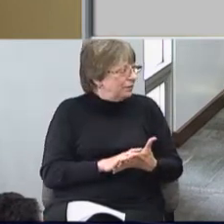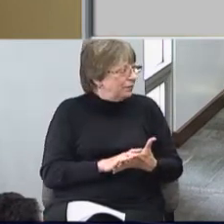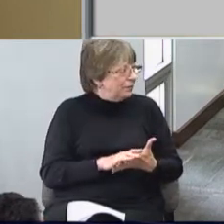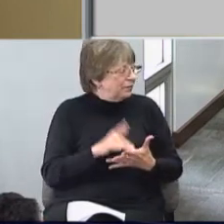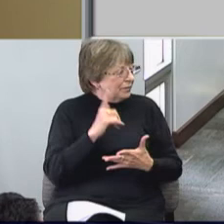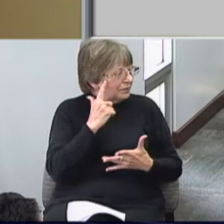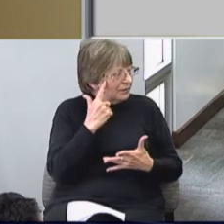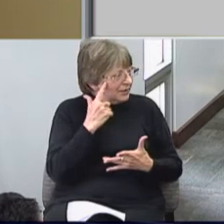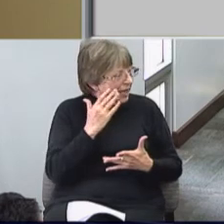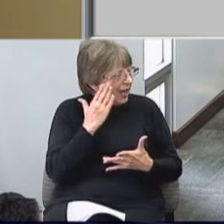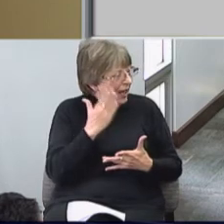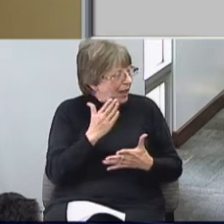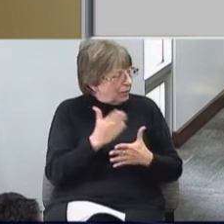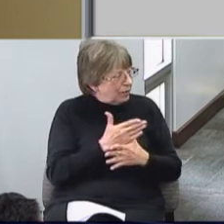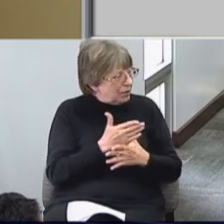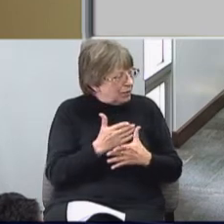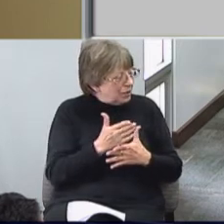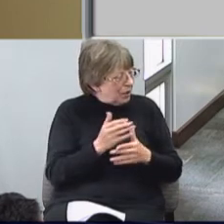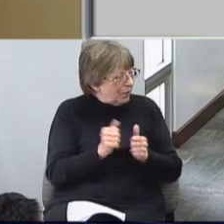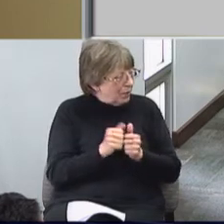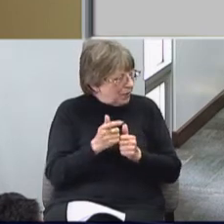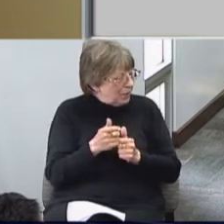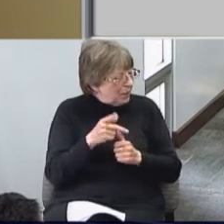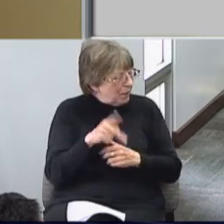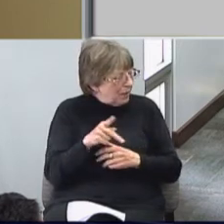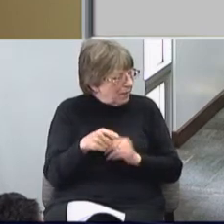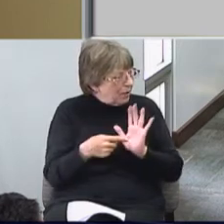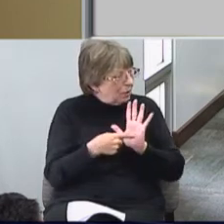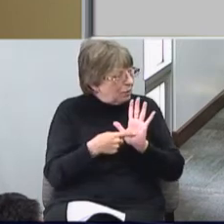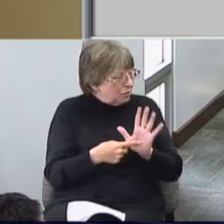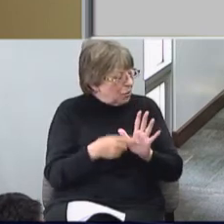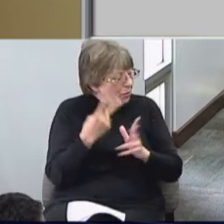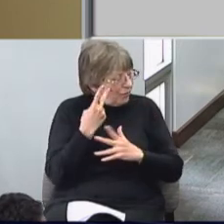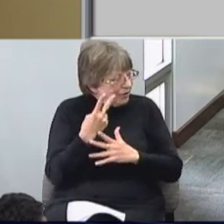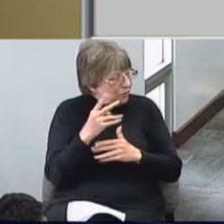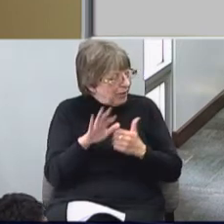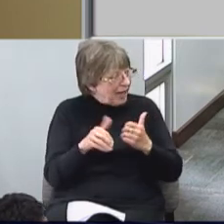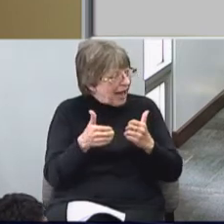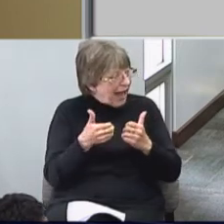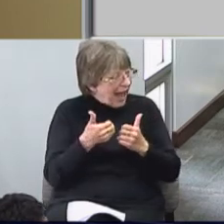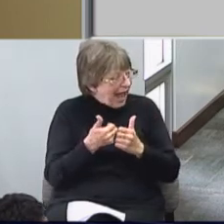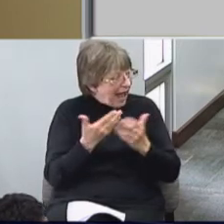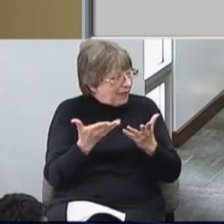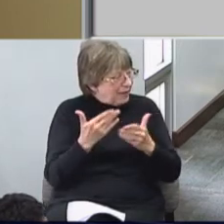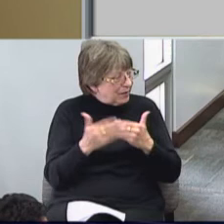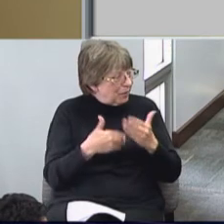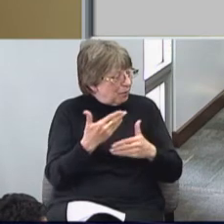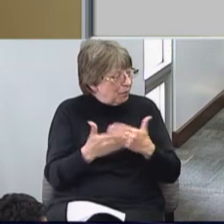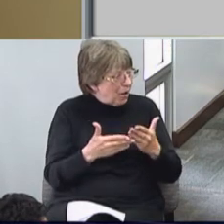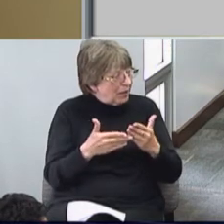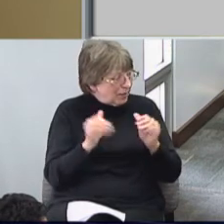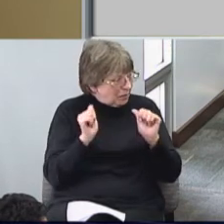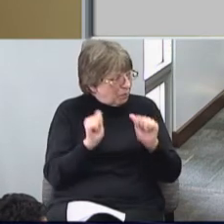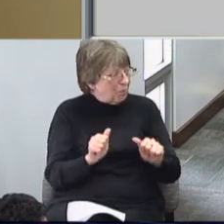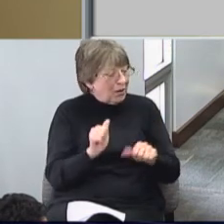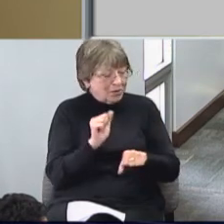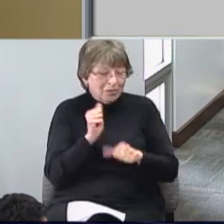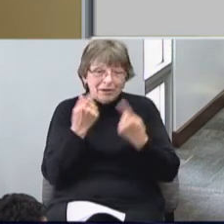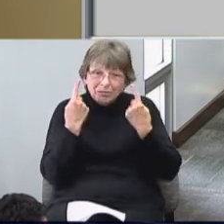I thought I would share with you a PowerPoint to show you visually how this process could work.